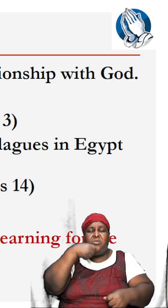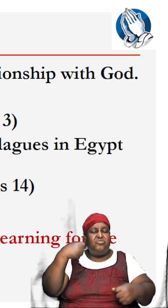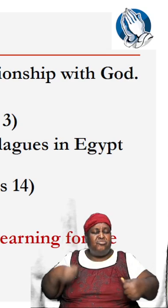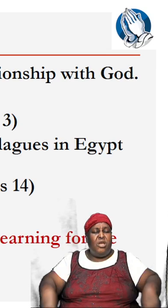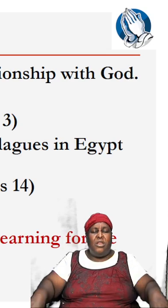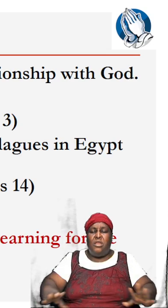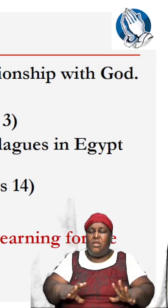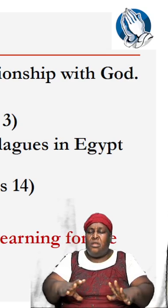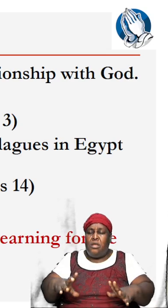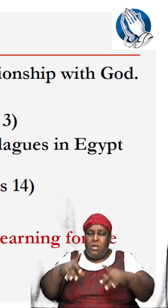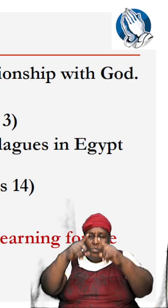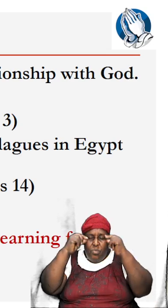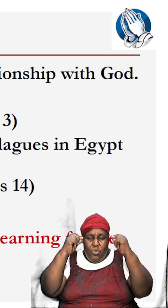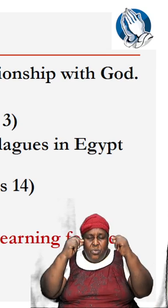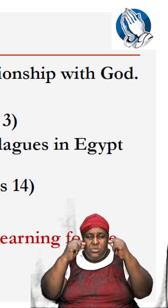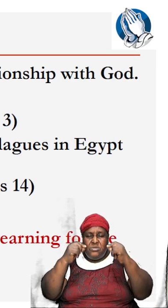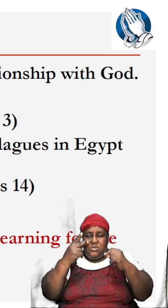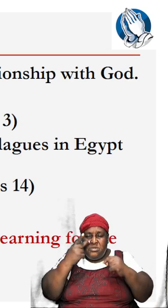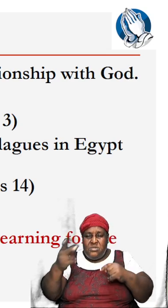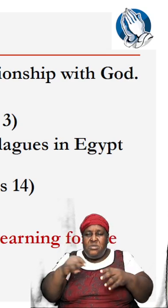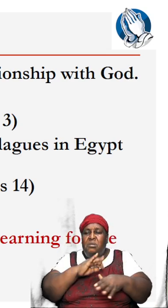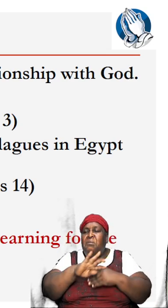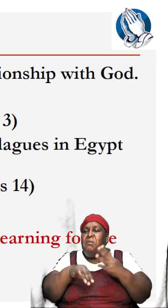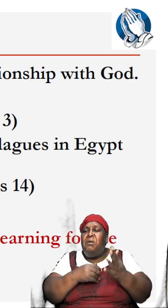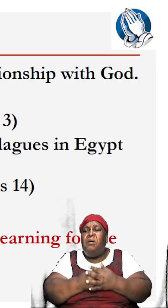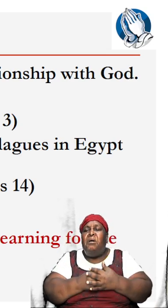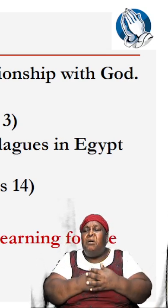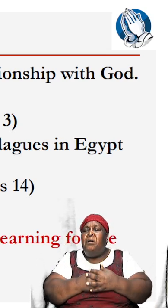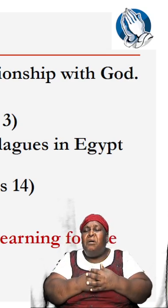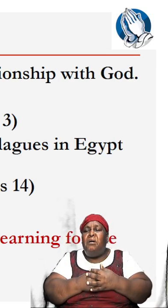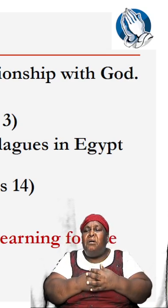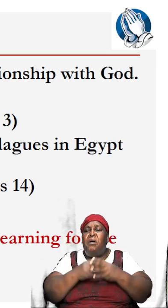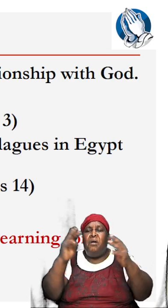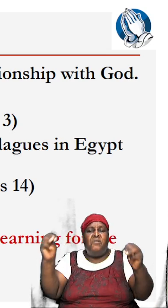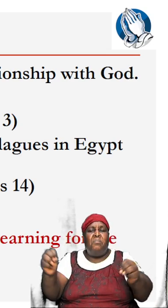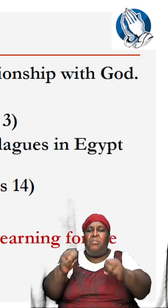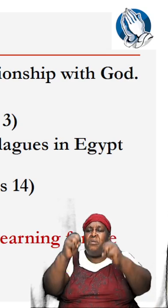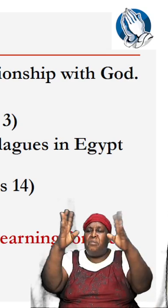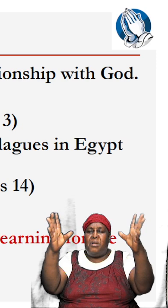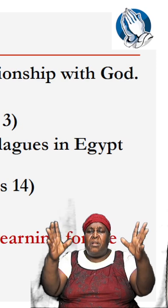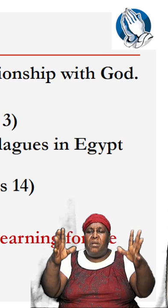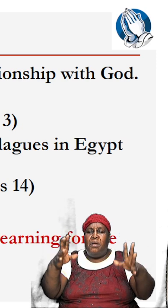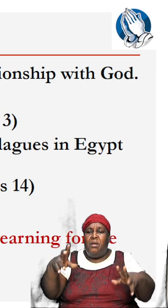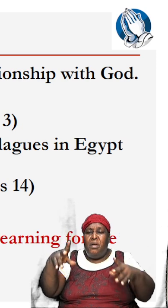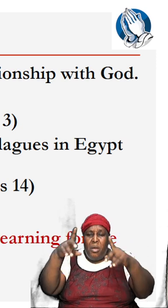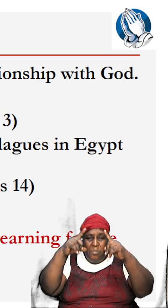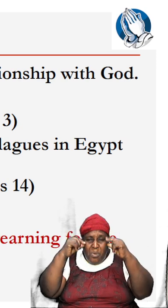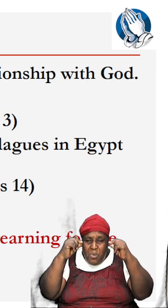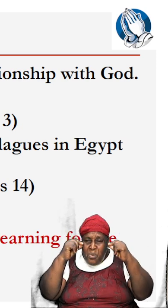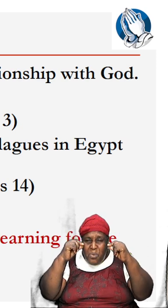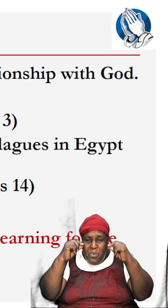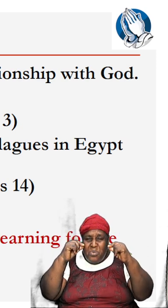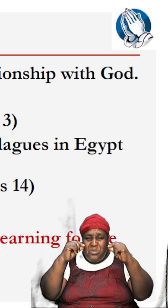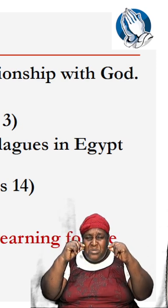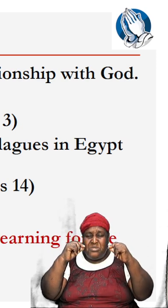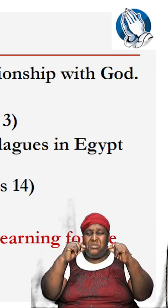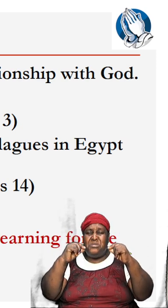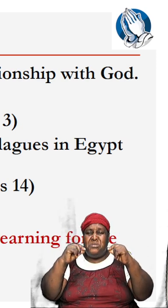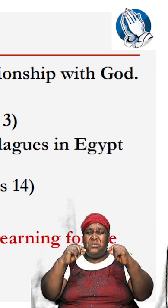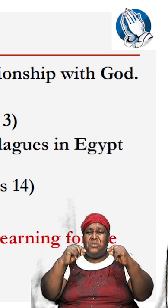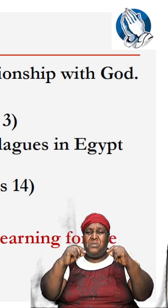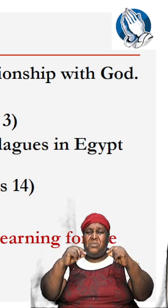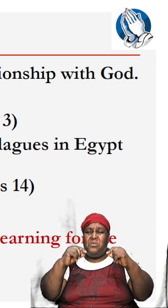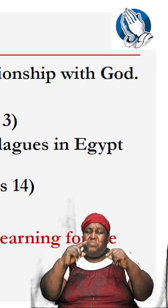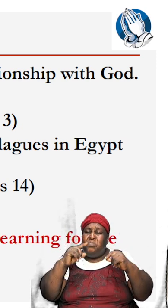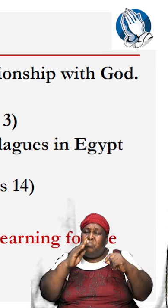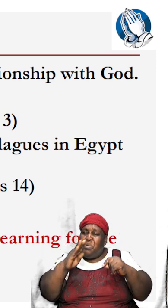saw all of this. Moses could have been one to brag, to say, I know enough about God, man.